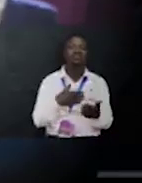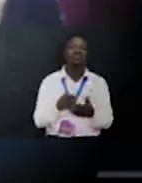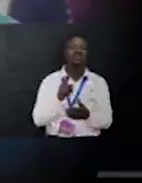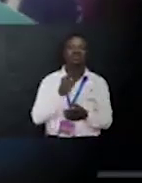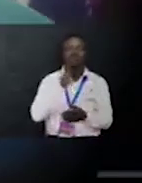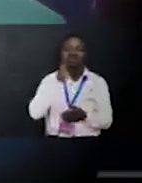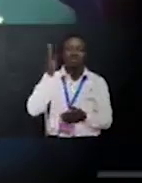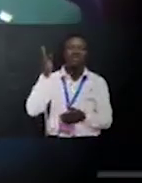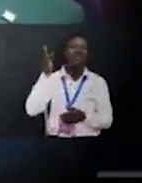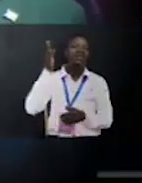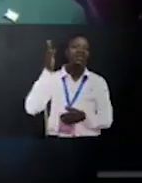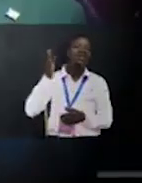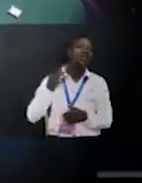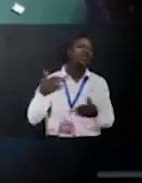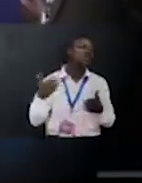Wherever He will be,